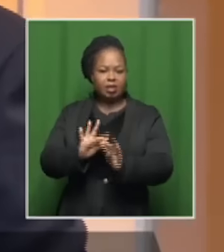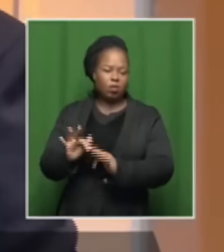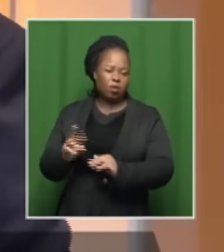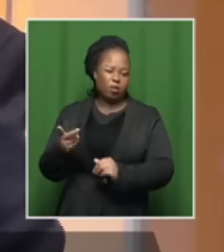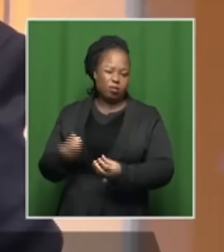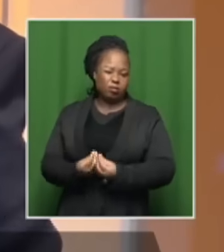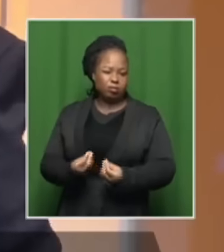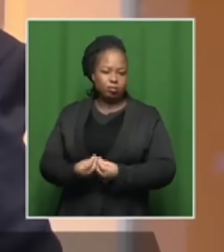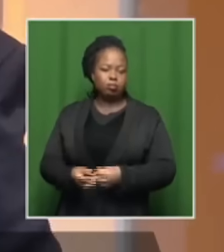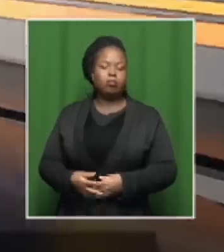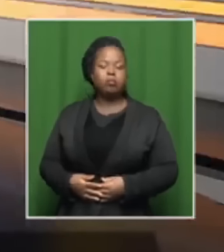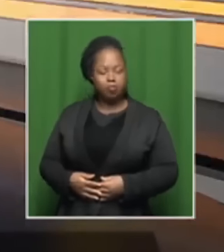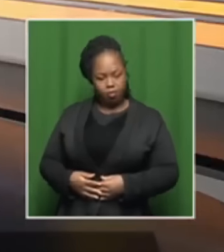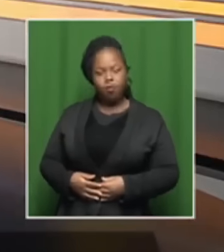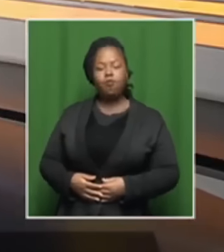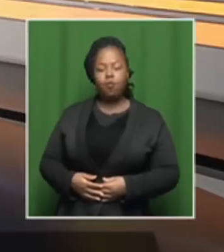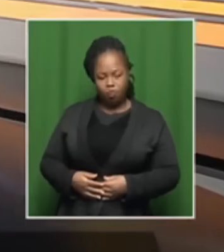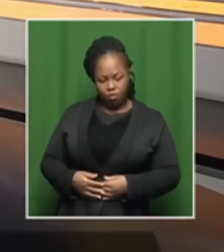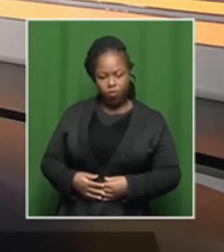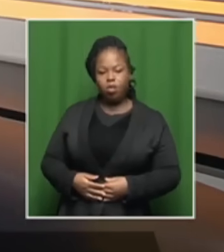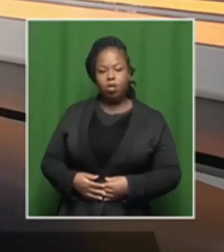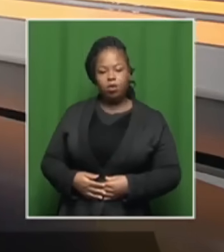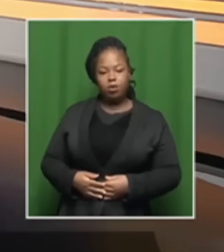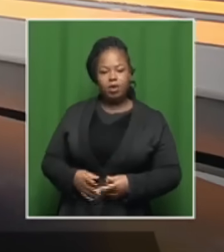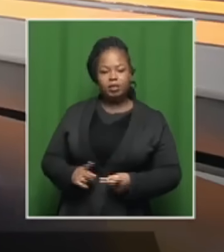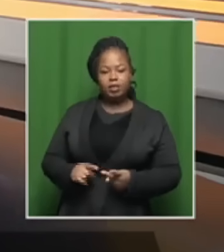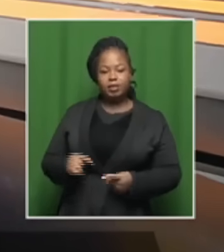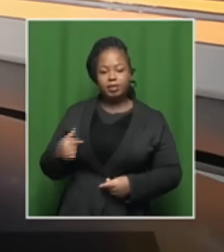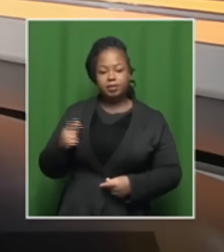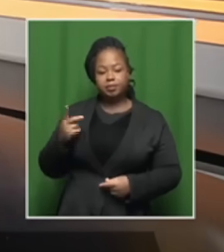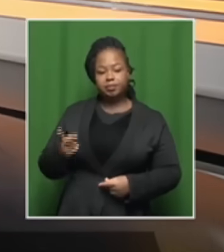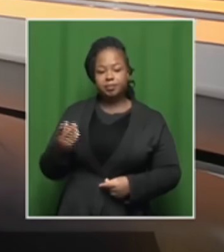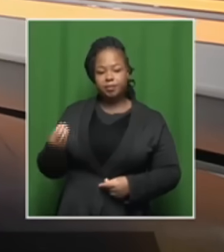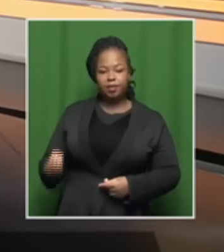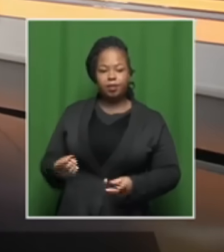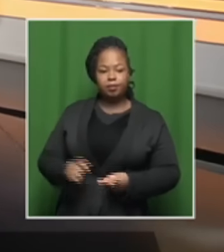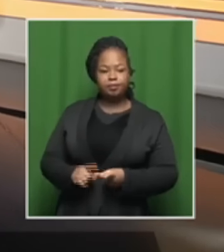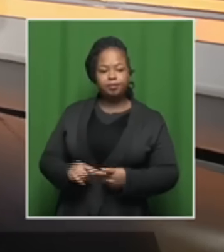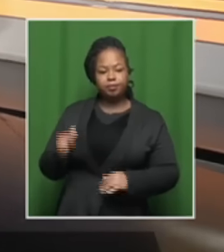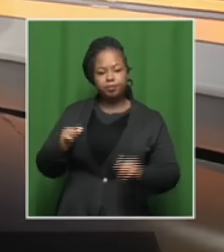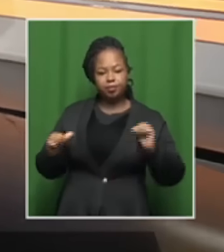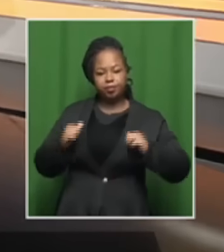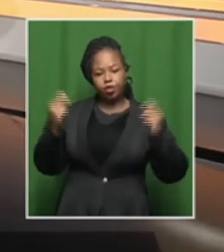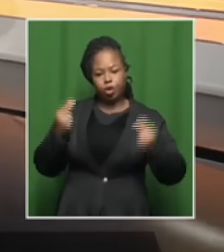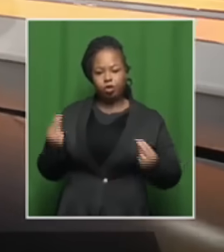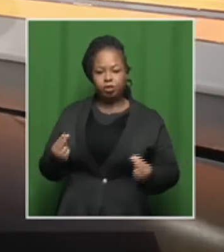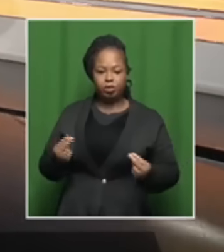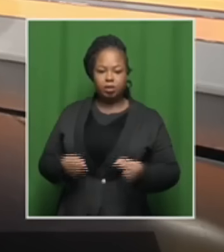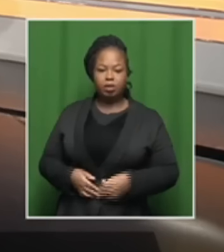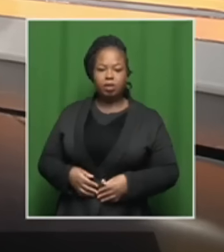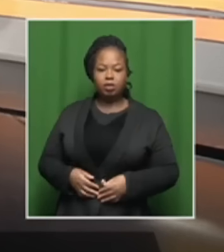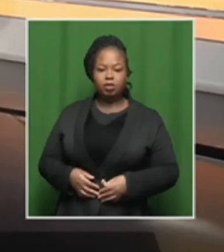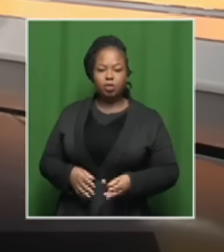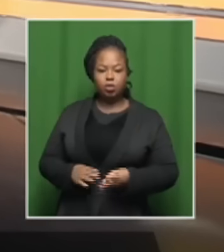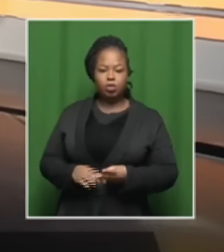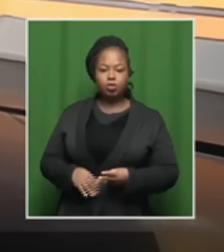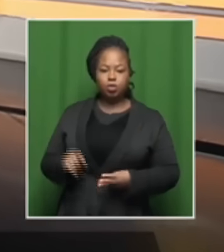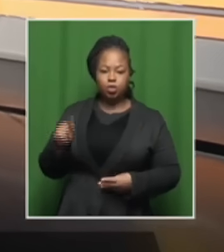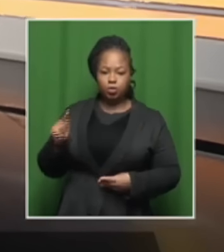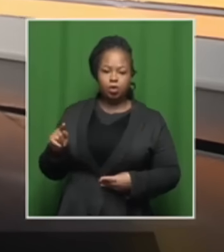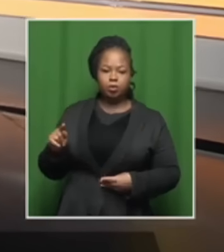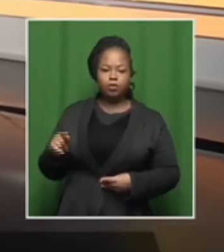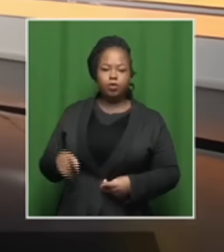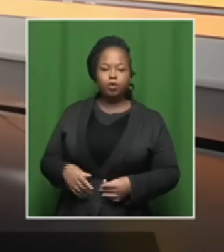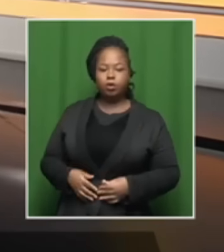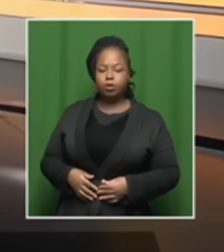things. Yeah. But I mean, I was the kid who should have done drama art, but always did geography, So all